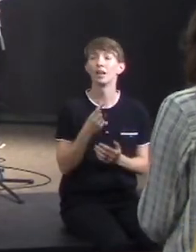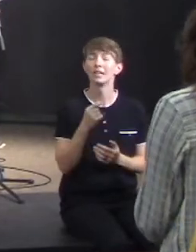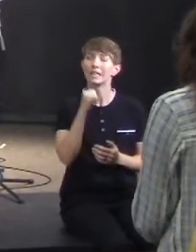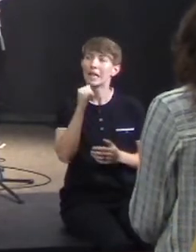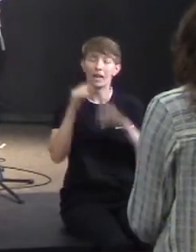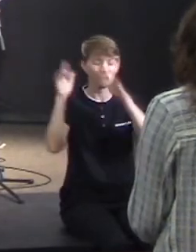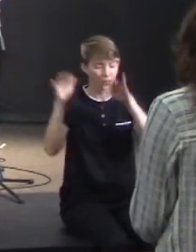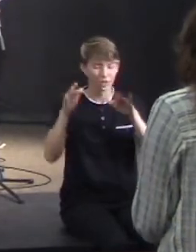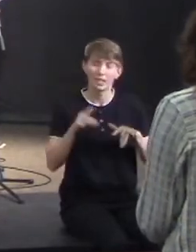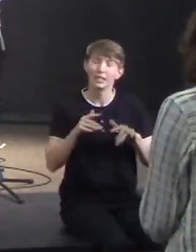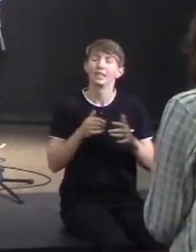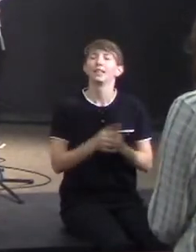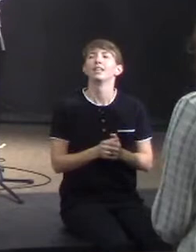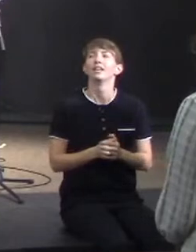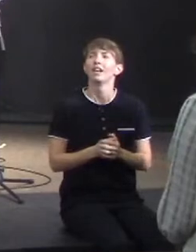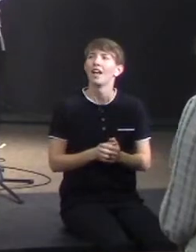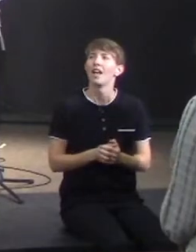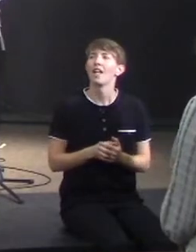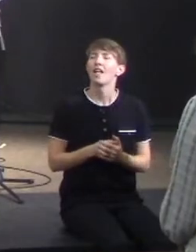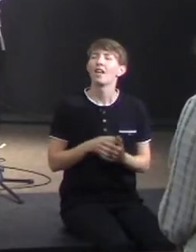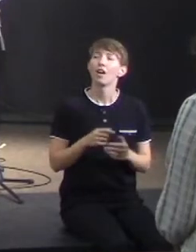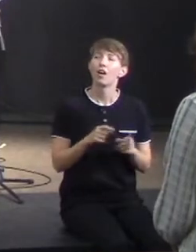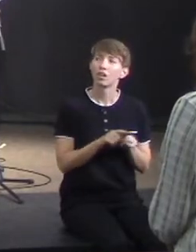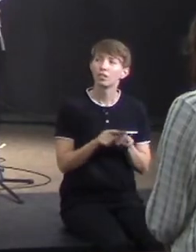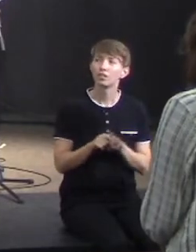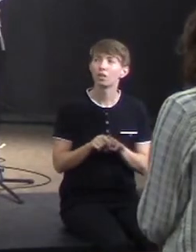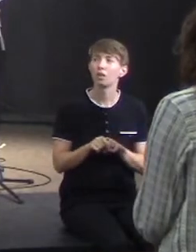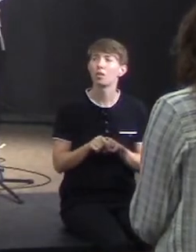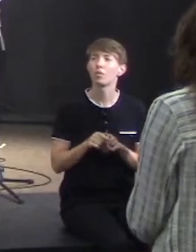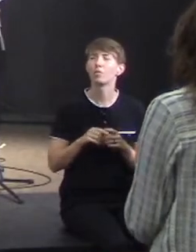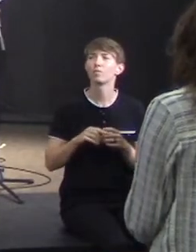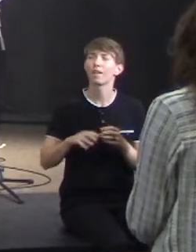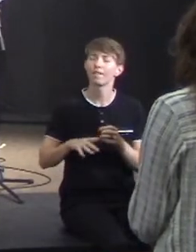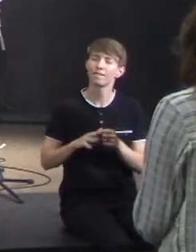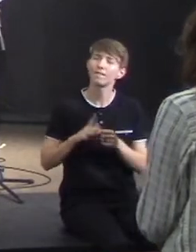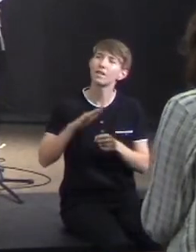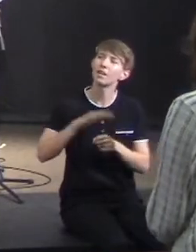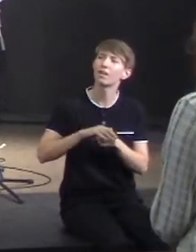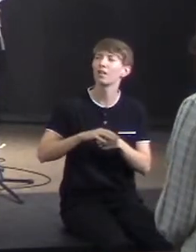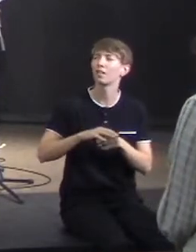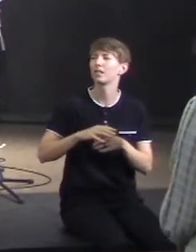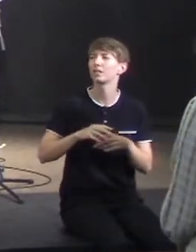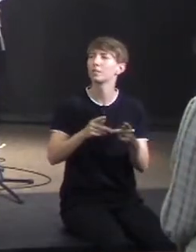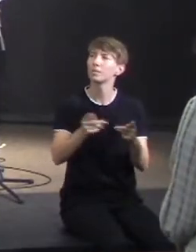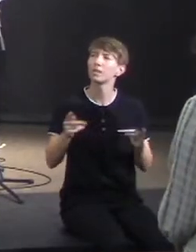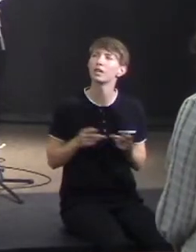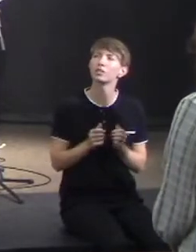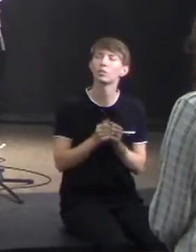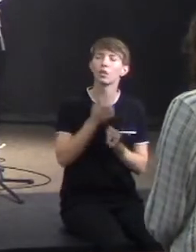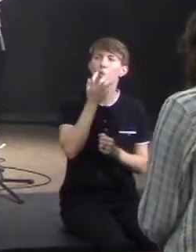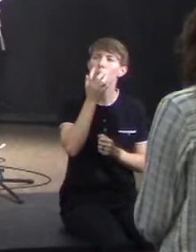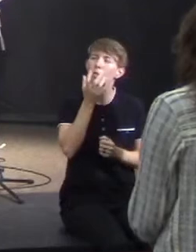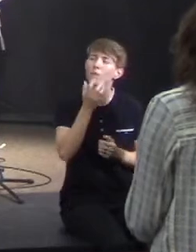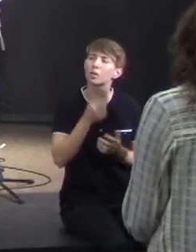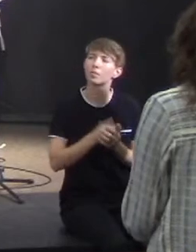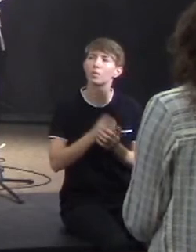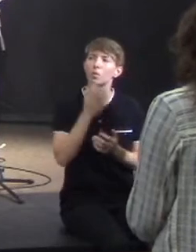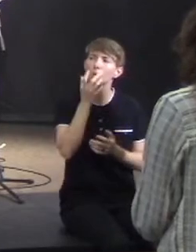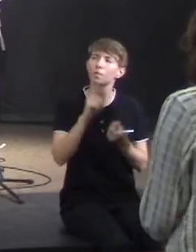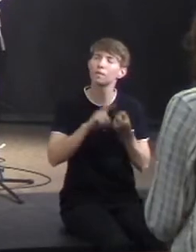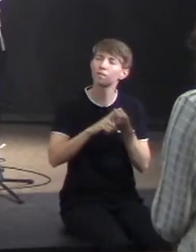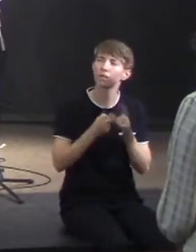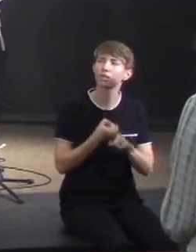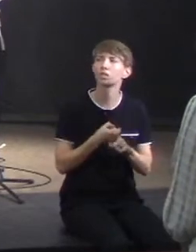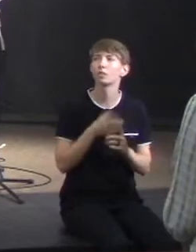on, but that we also are able to fill this place with nice warmth. Warmth of friendship, warmth of